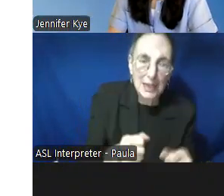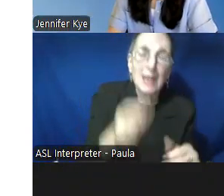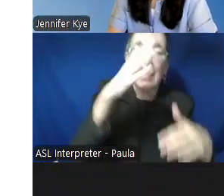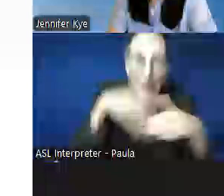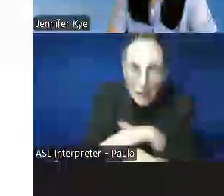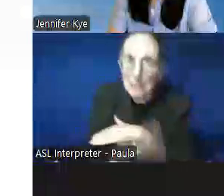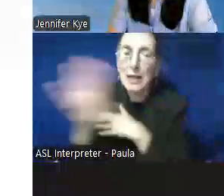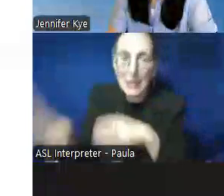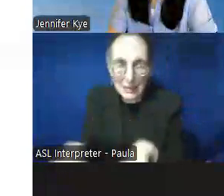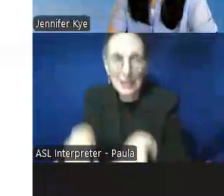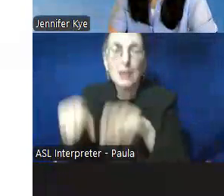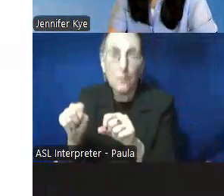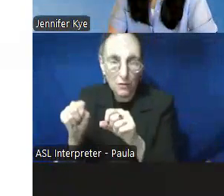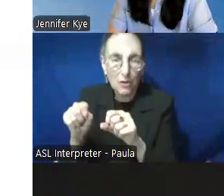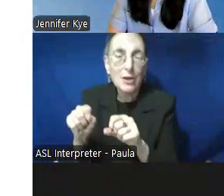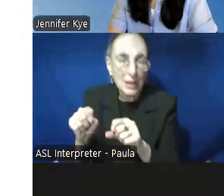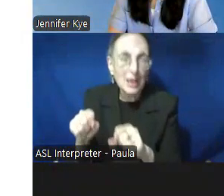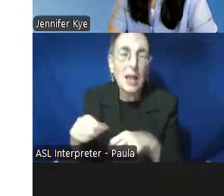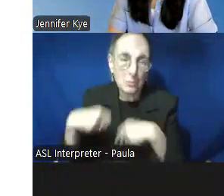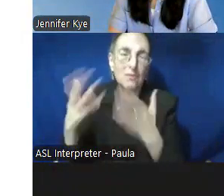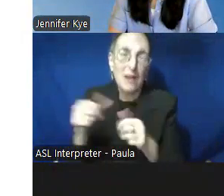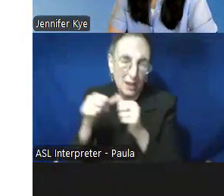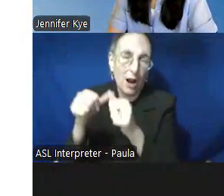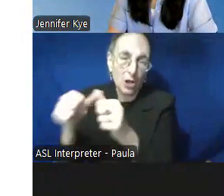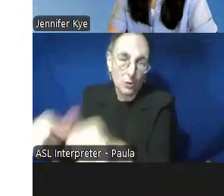again. Next slide.